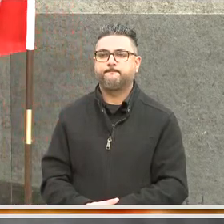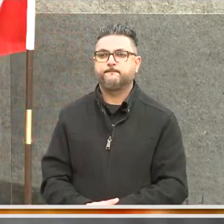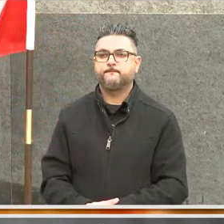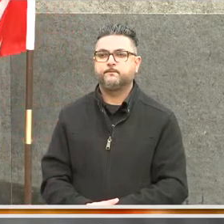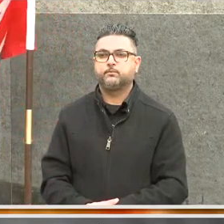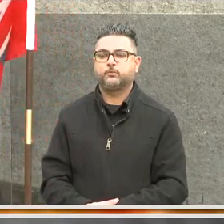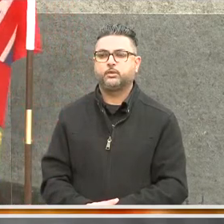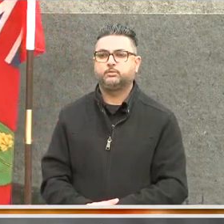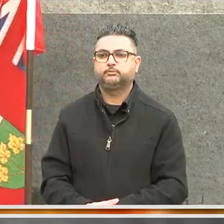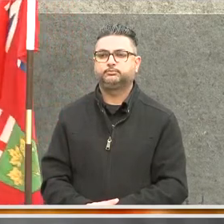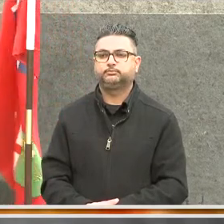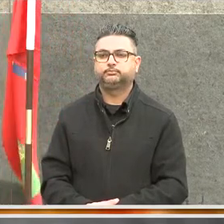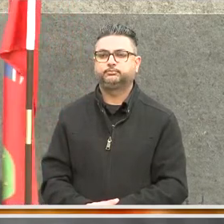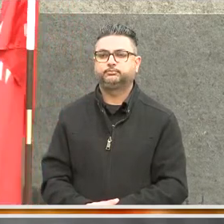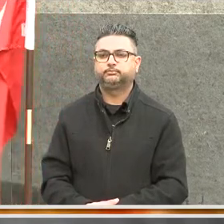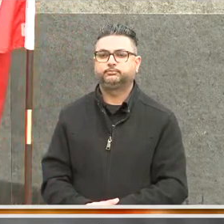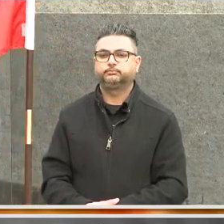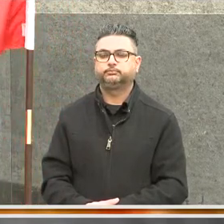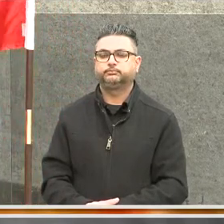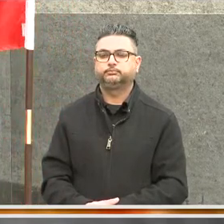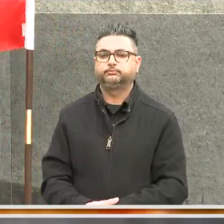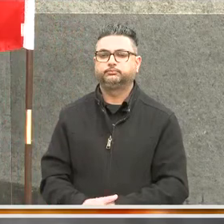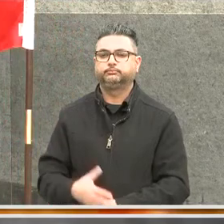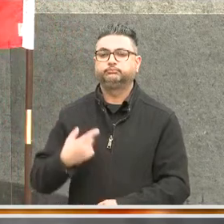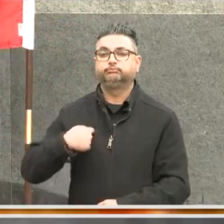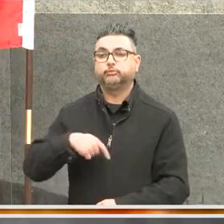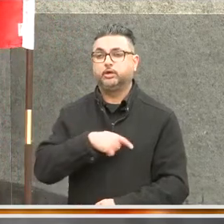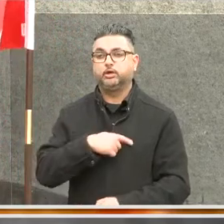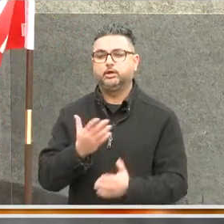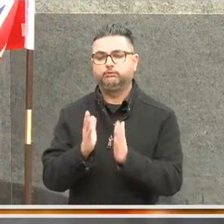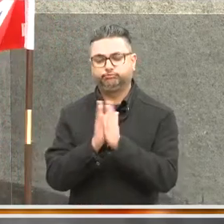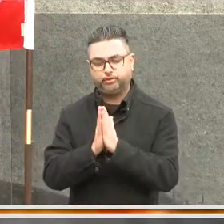We pray for leaders at every level, and